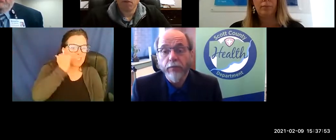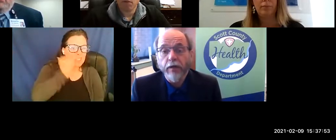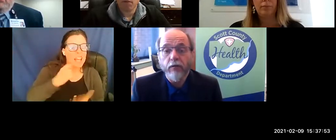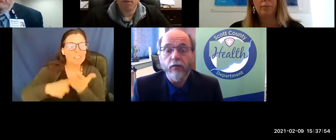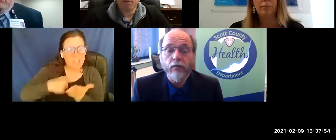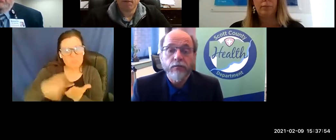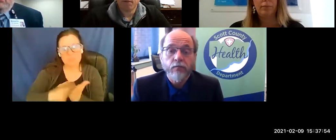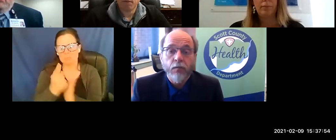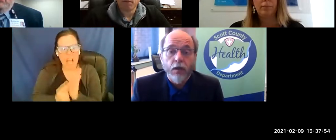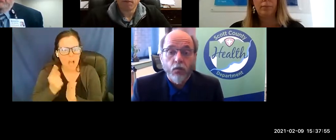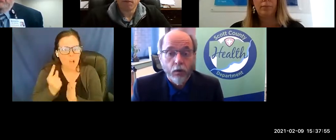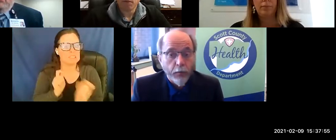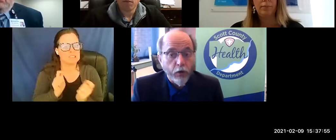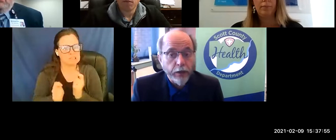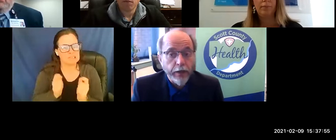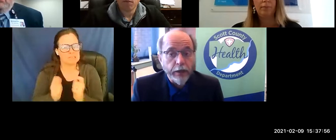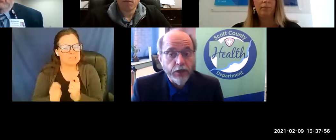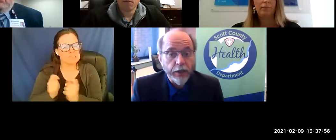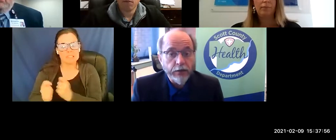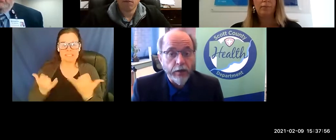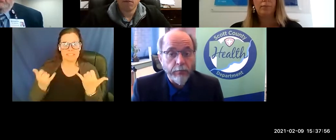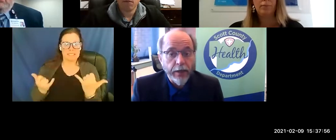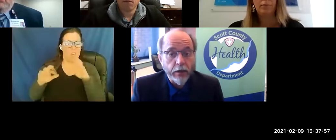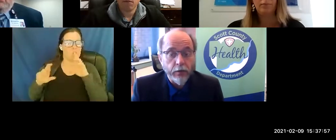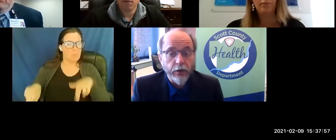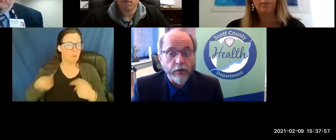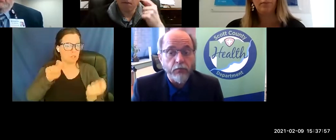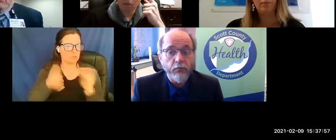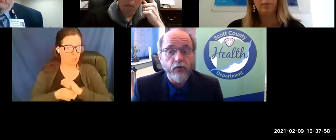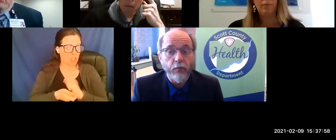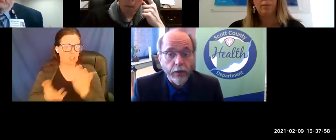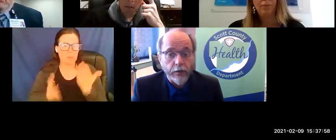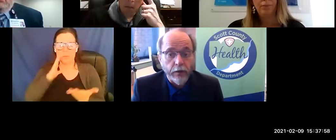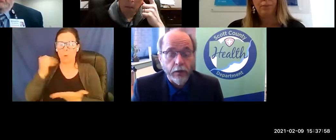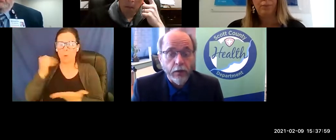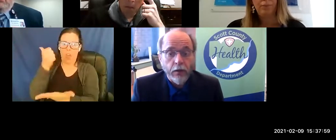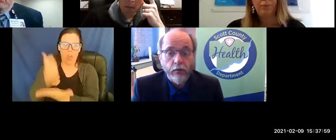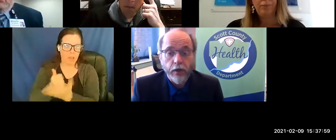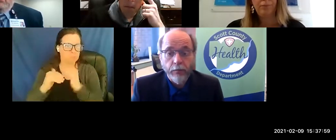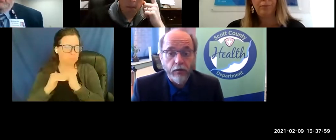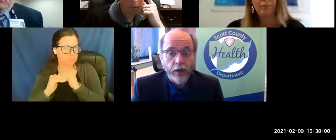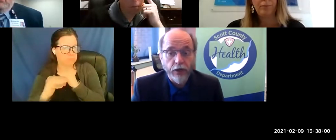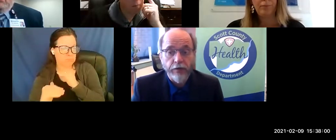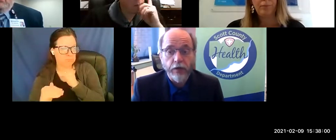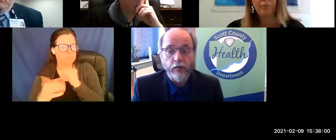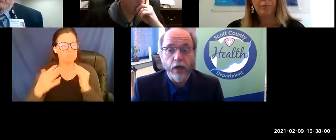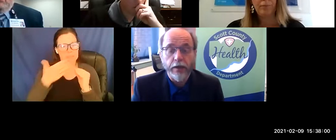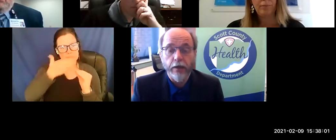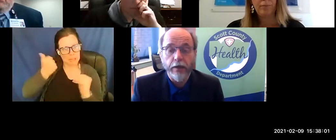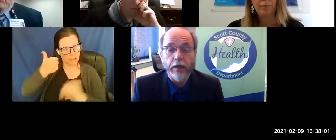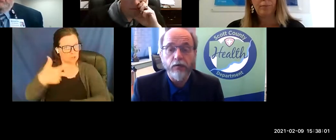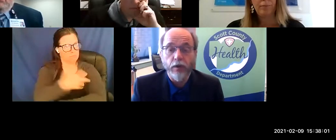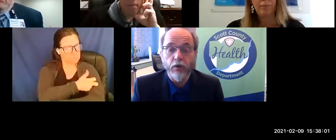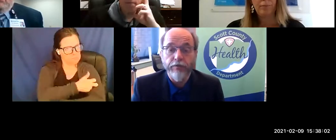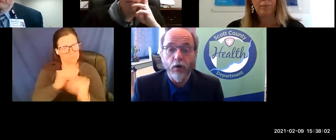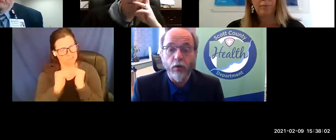hourly basis. We're reporting today a change that may help to bring some stability to the immunization effort in Scott County